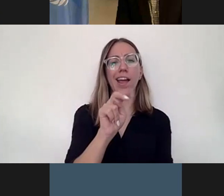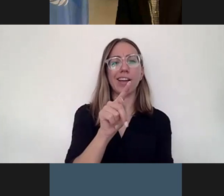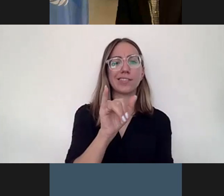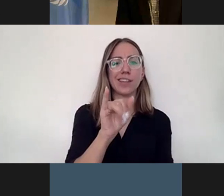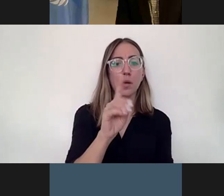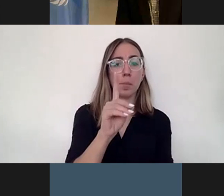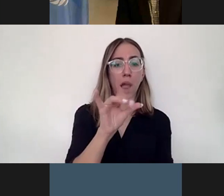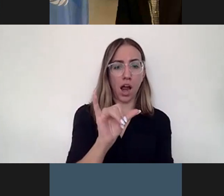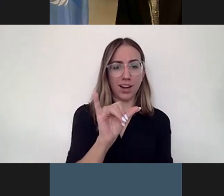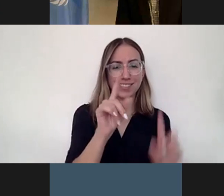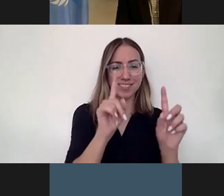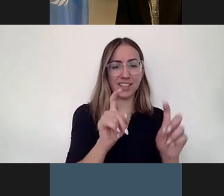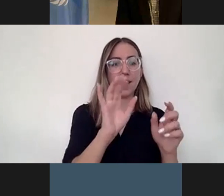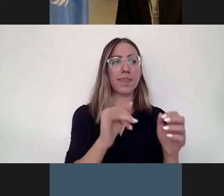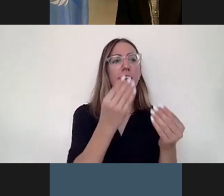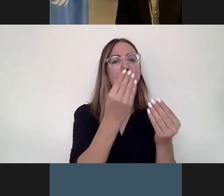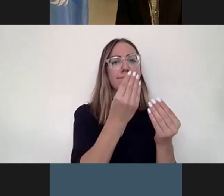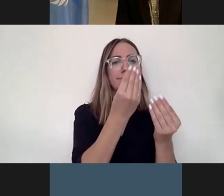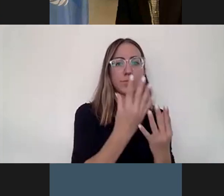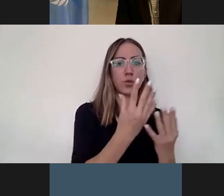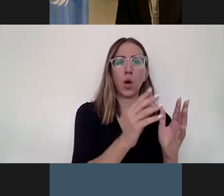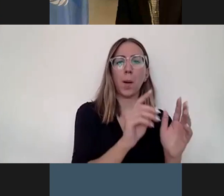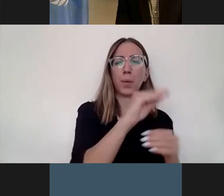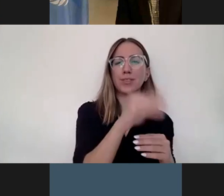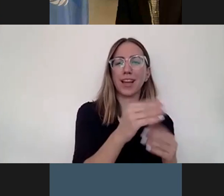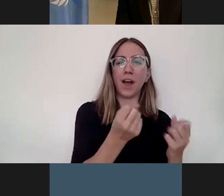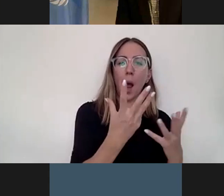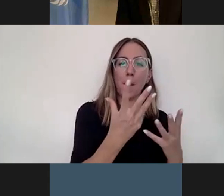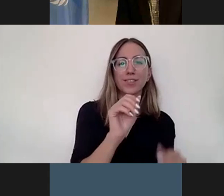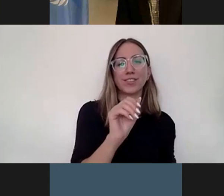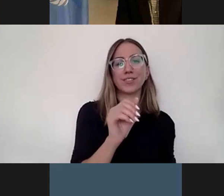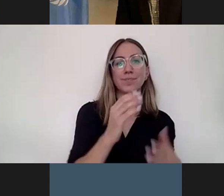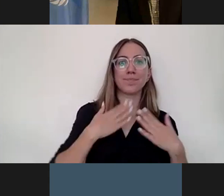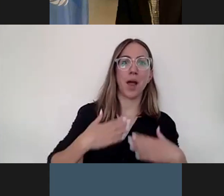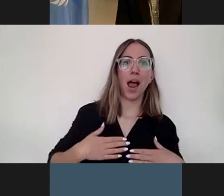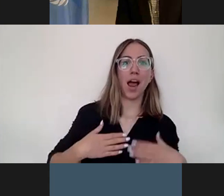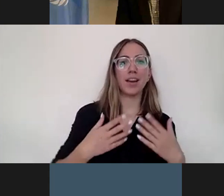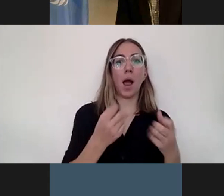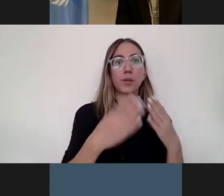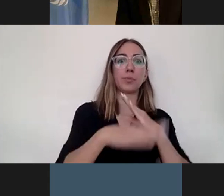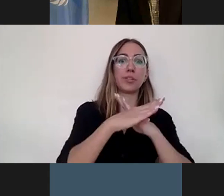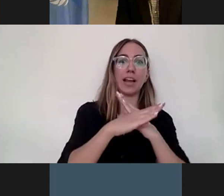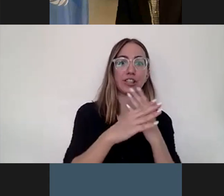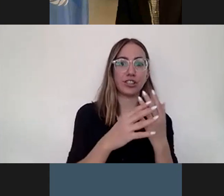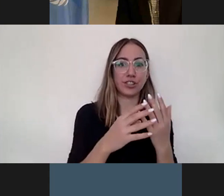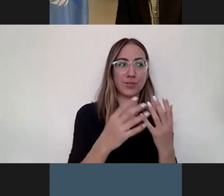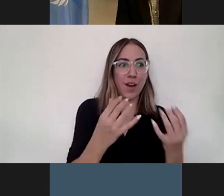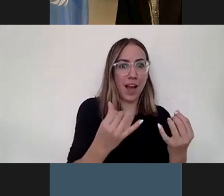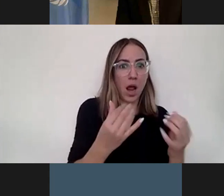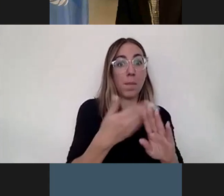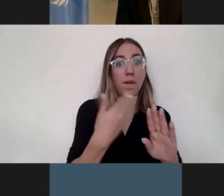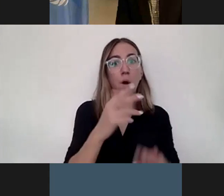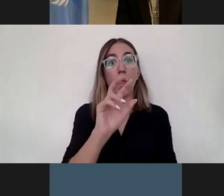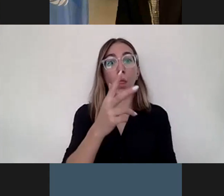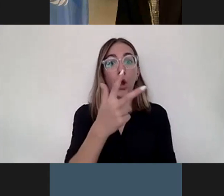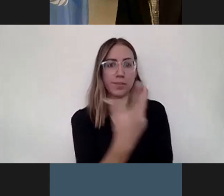a percentage of where he was at. So he knew, how much his protection had waned prior to getting his third